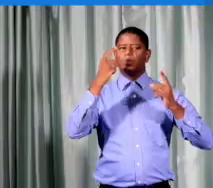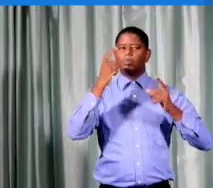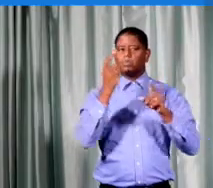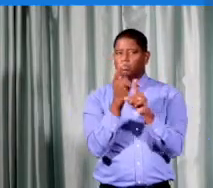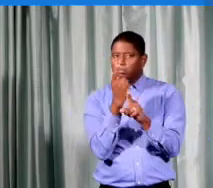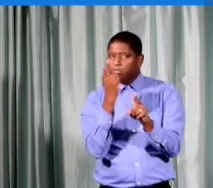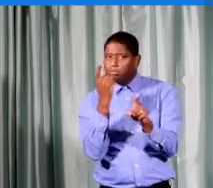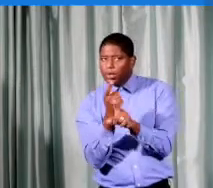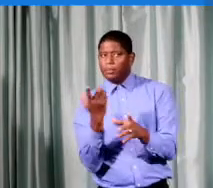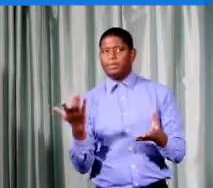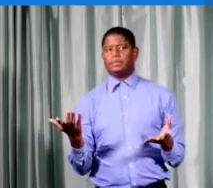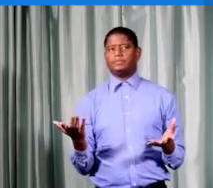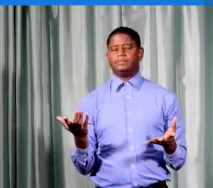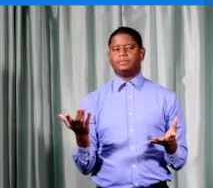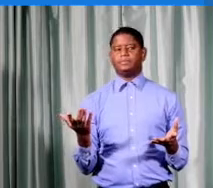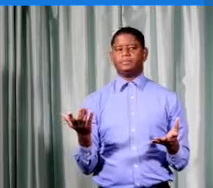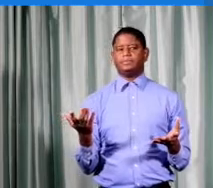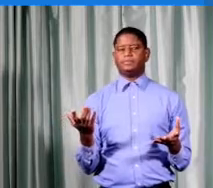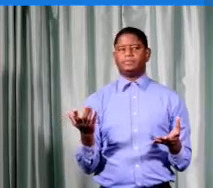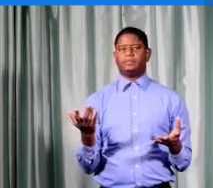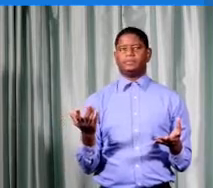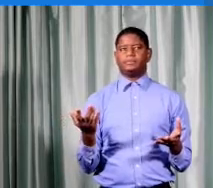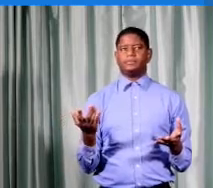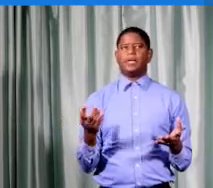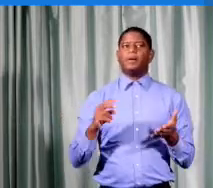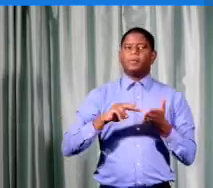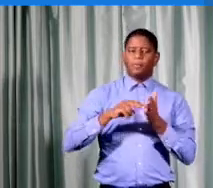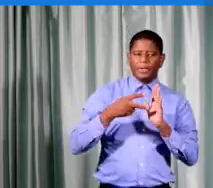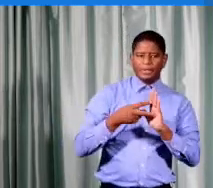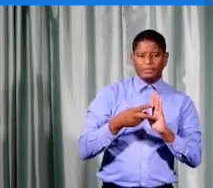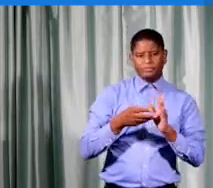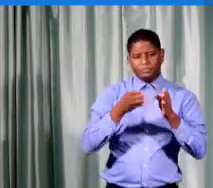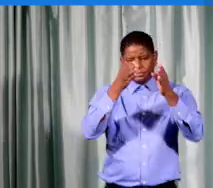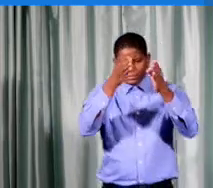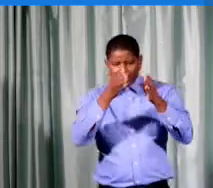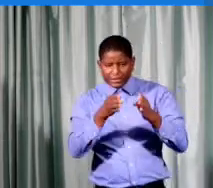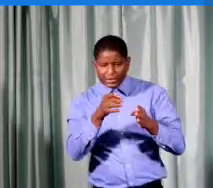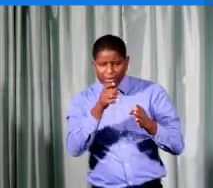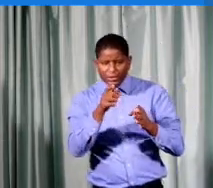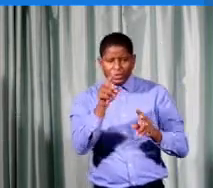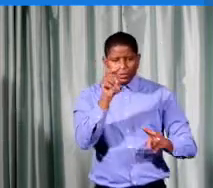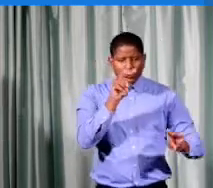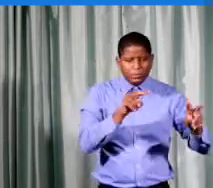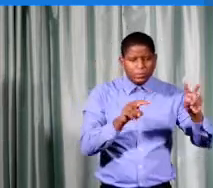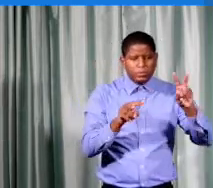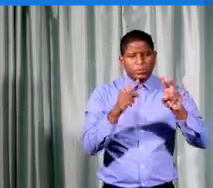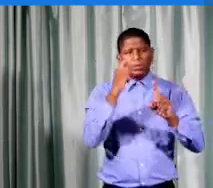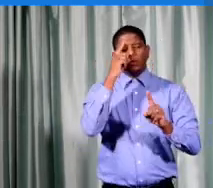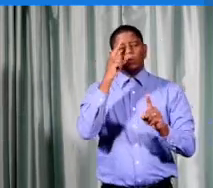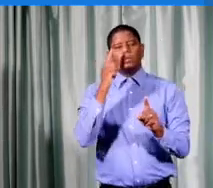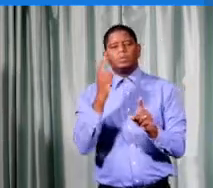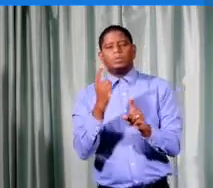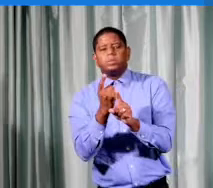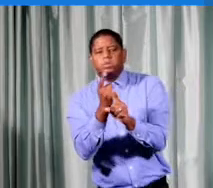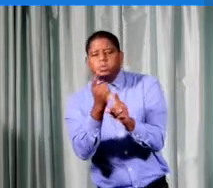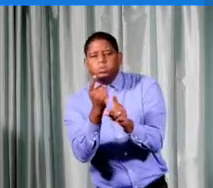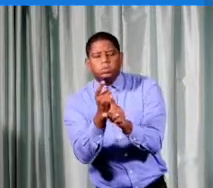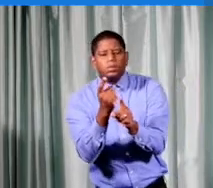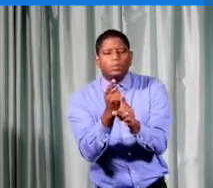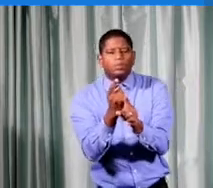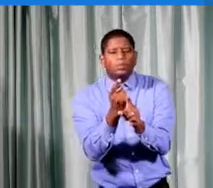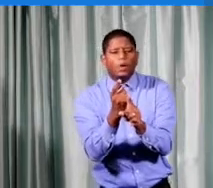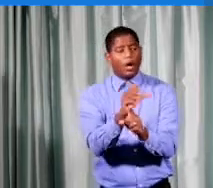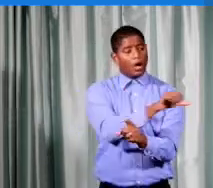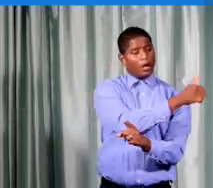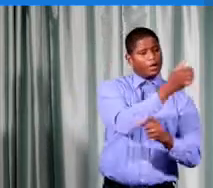It's supposed to be objective. Meaning the auditor, a bank, third